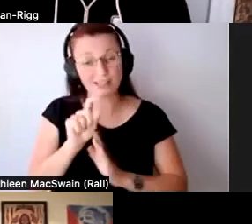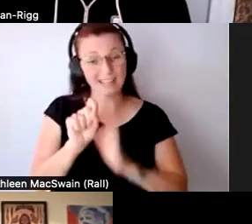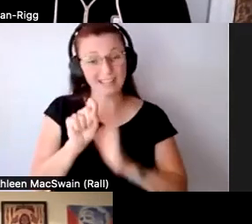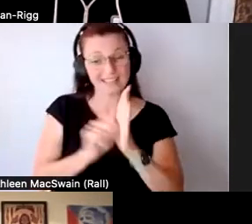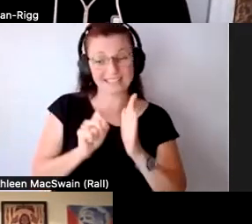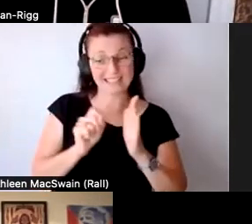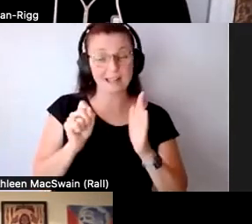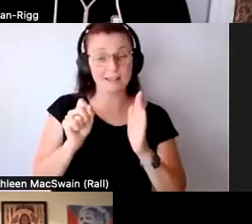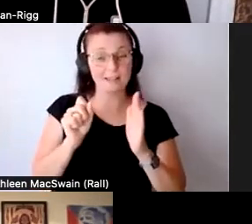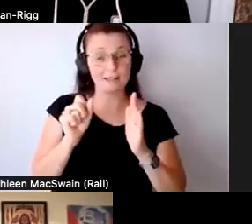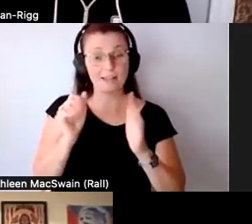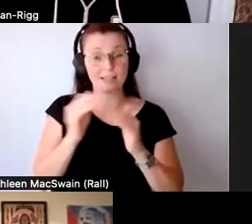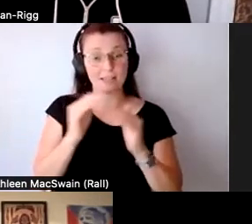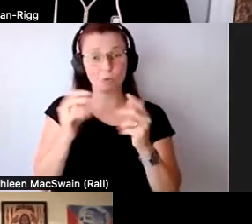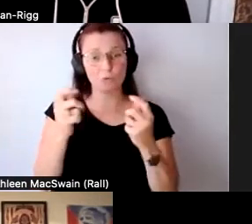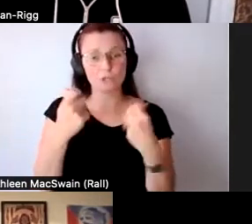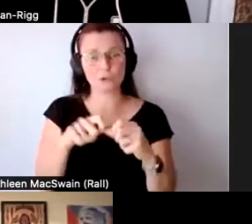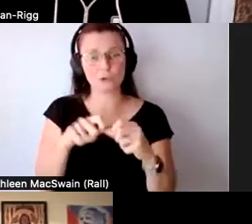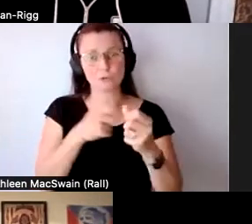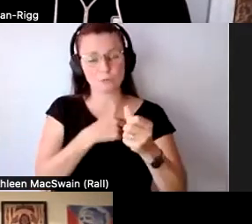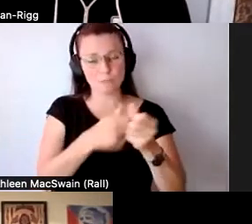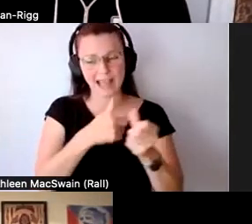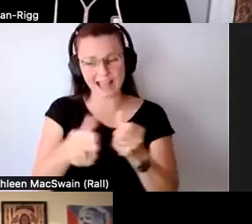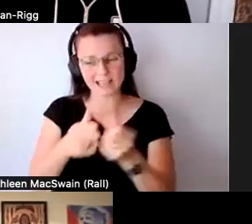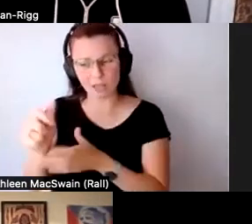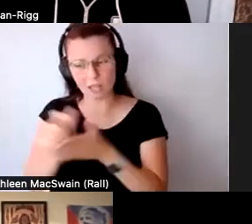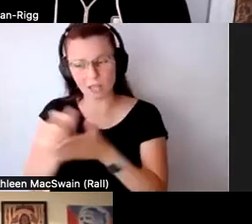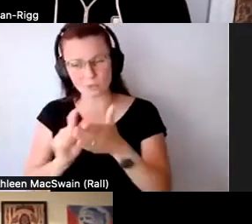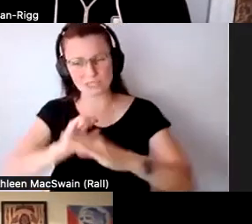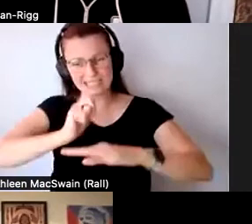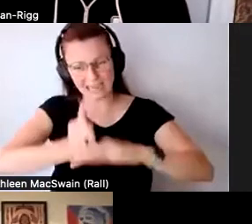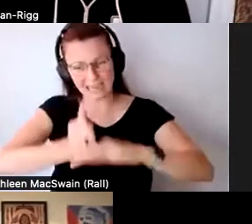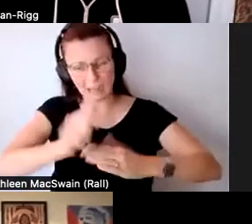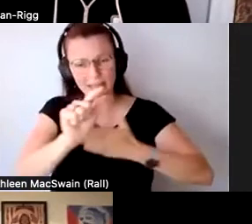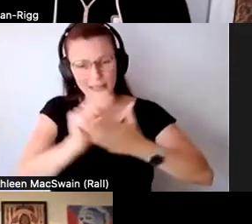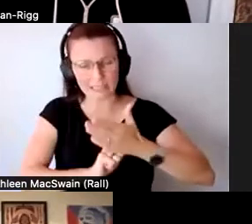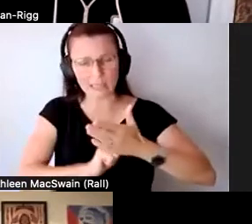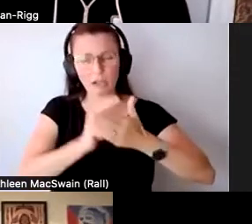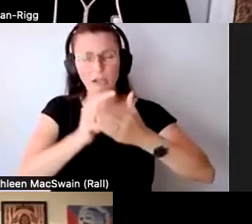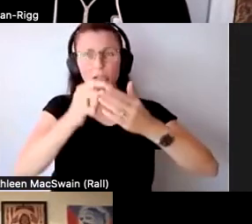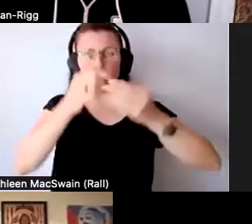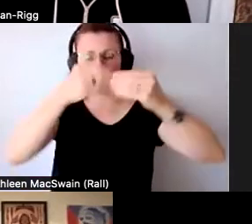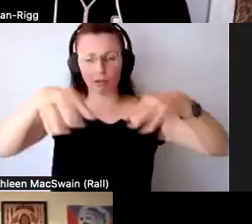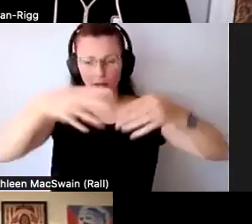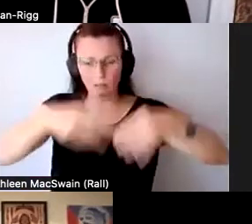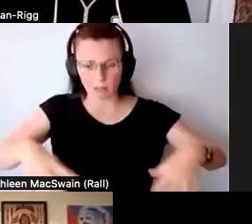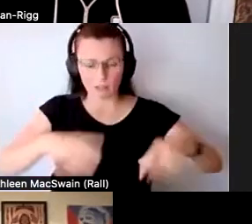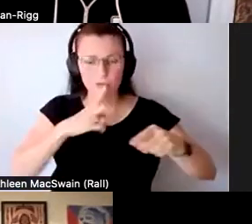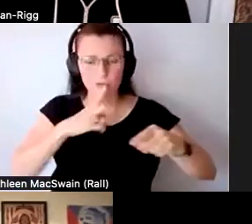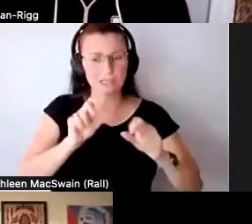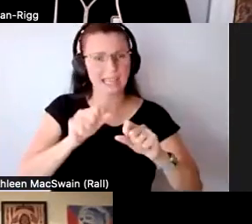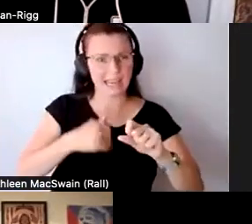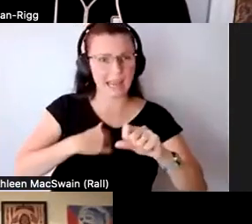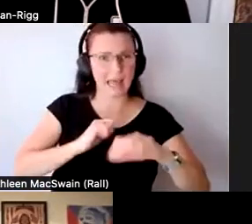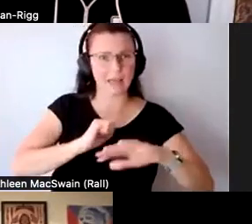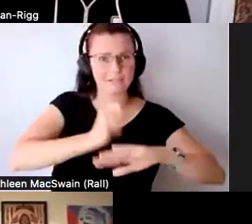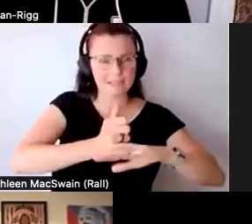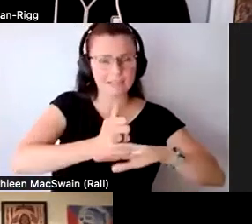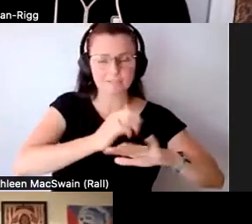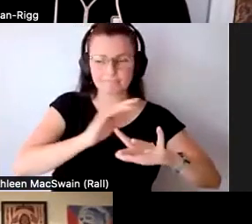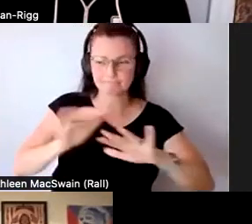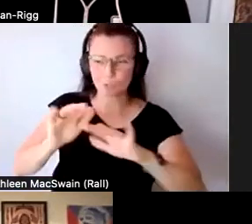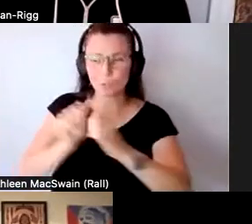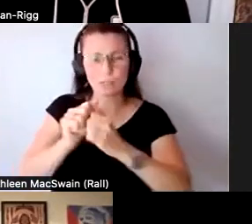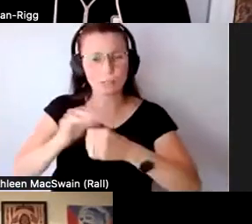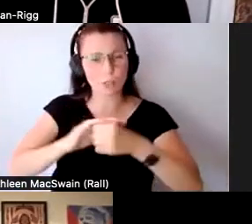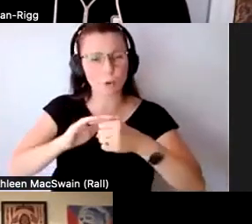to create a legal framework so that the Department of Public Health can fund and establish these with local approval. This is